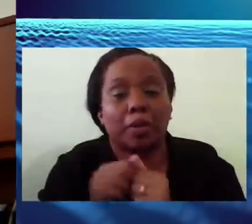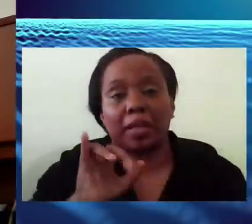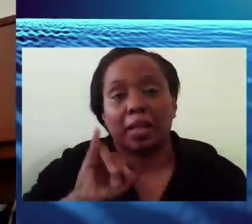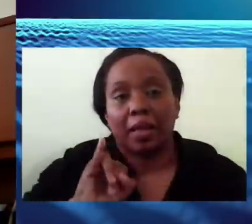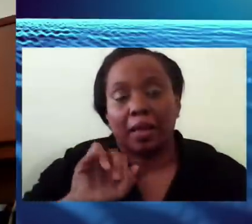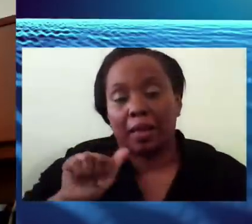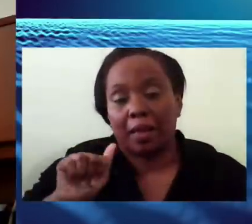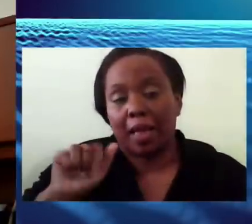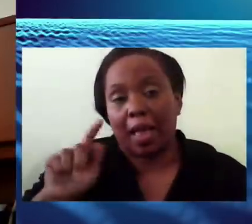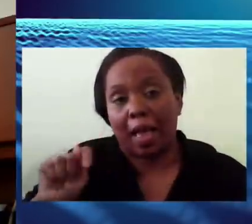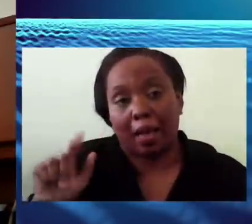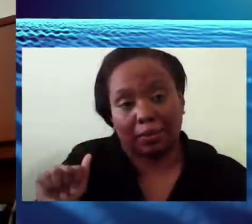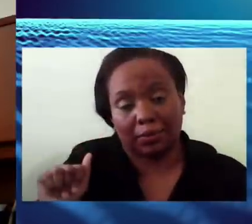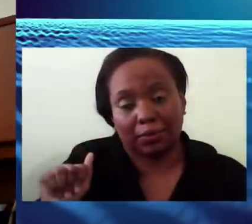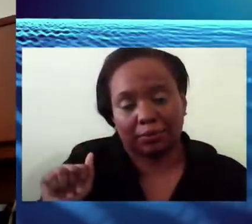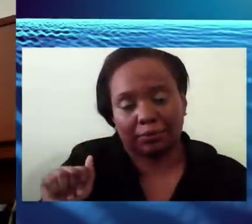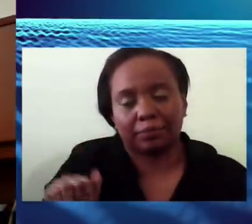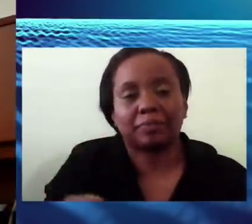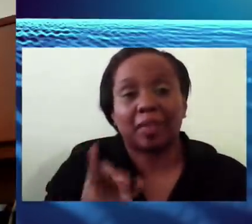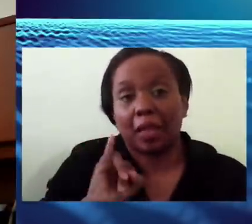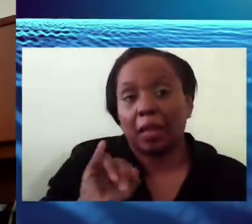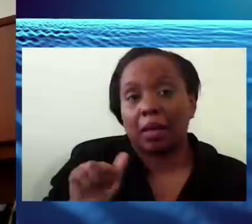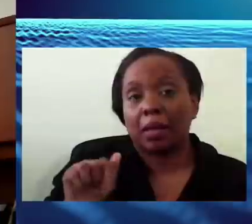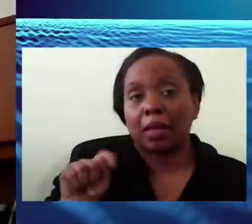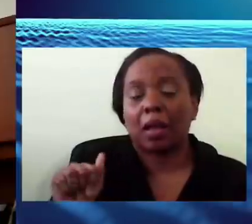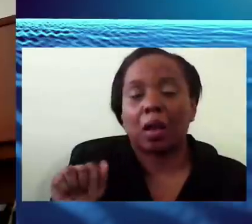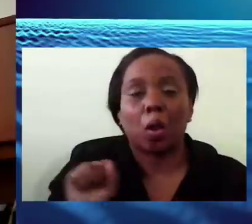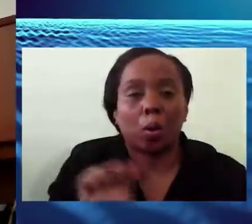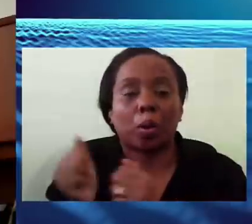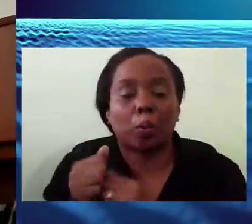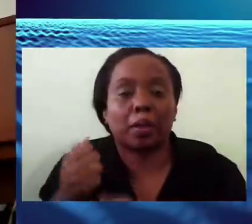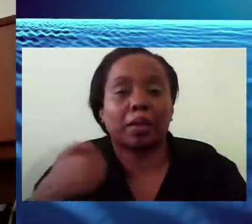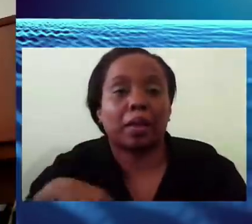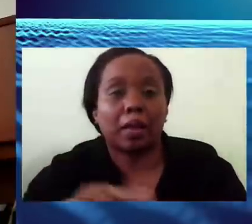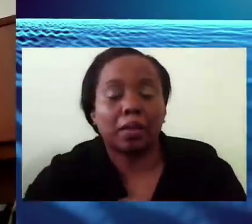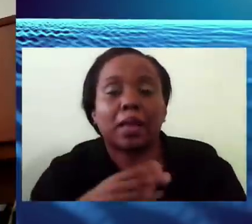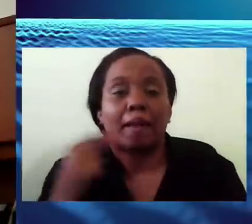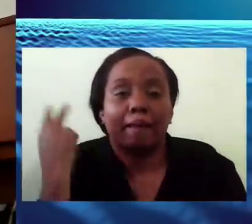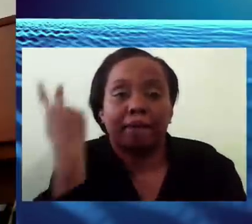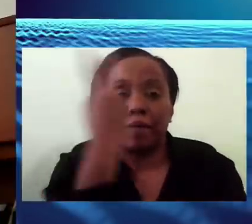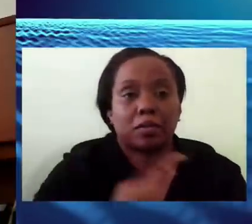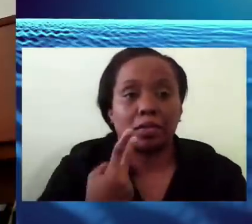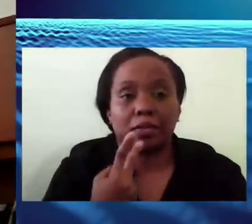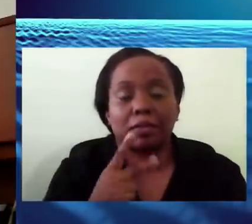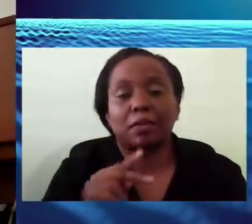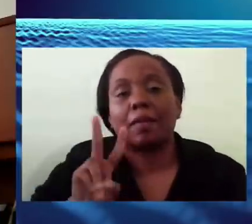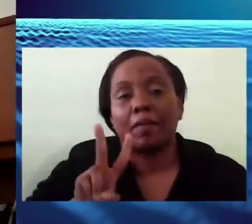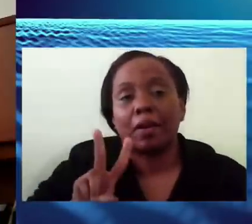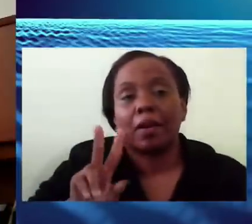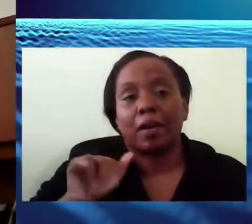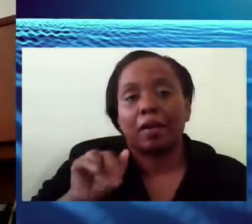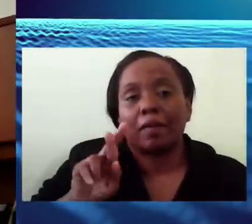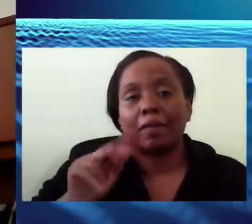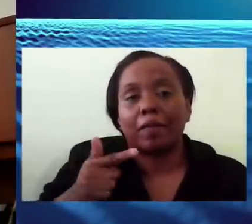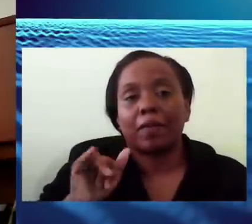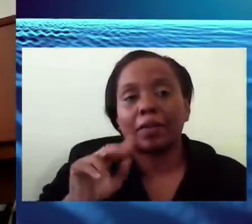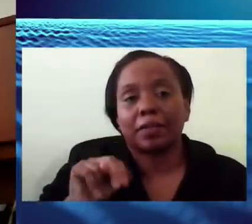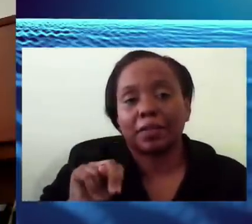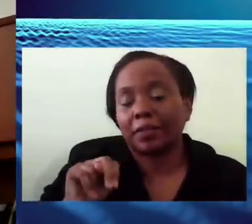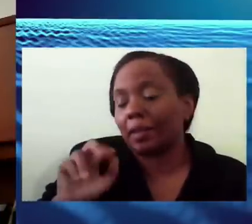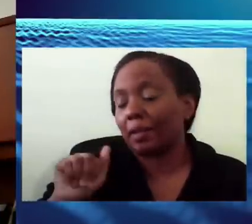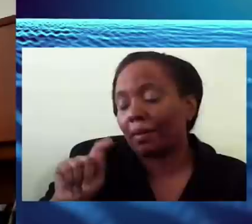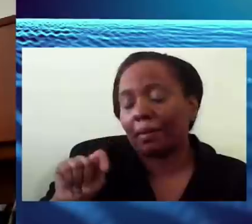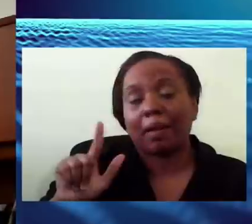they are working with us along with Virgin Atlantic, and we're hoping to be in a position to pilot with Virgin Atlantic